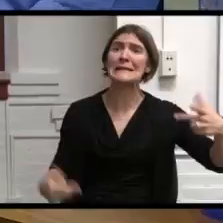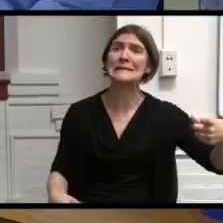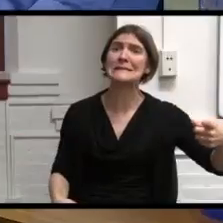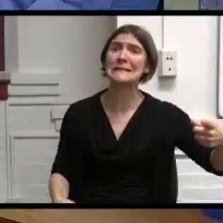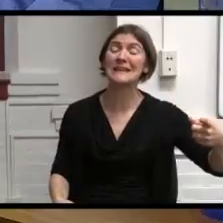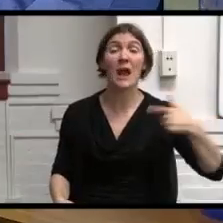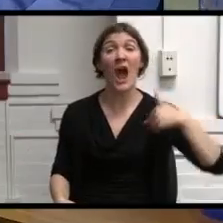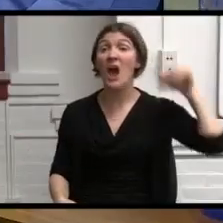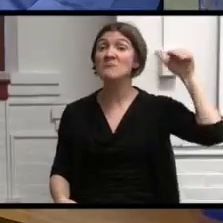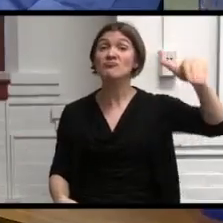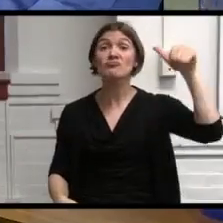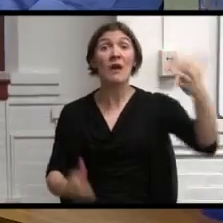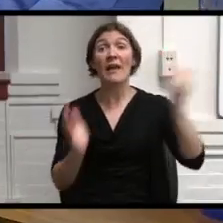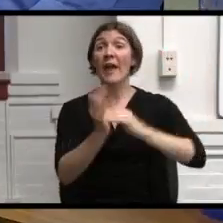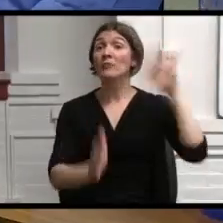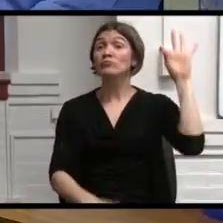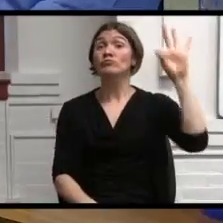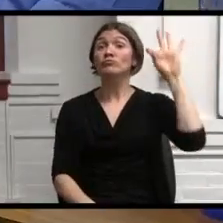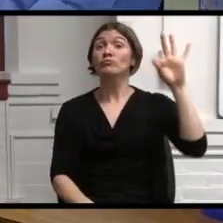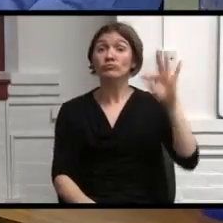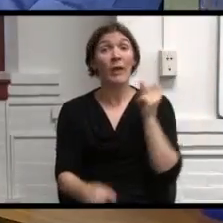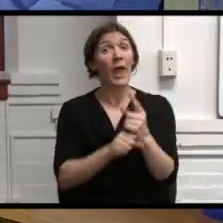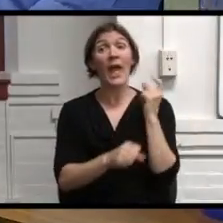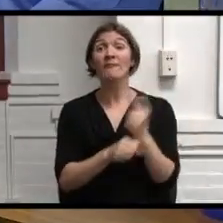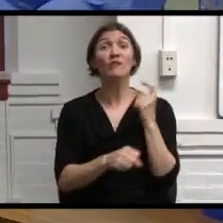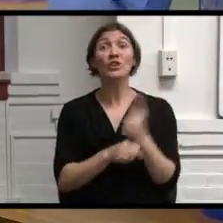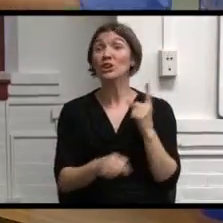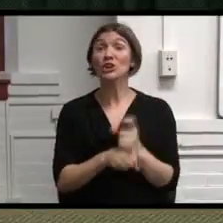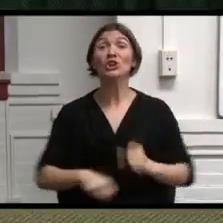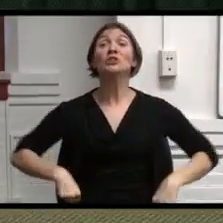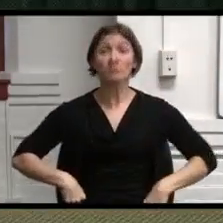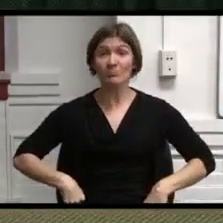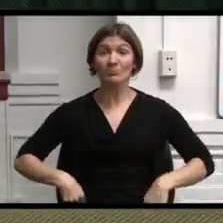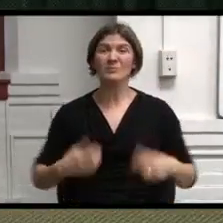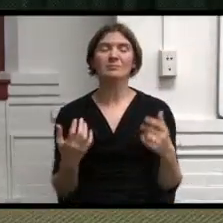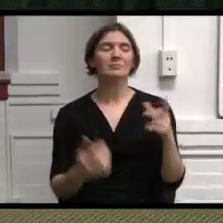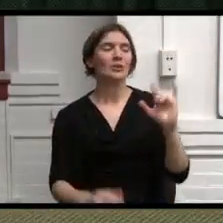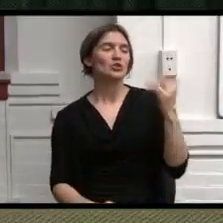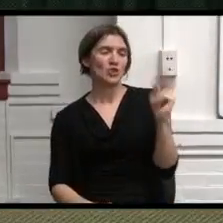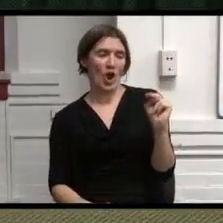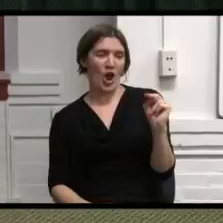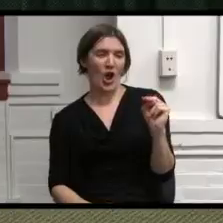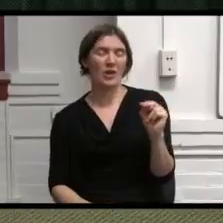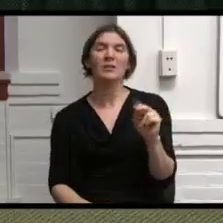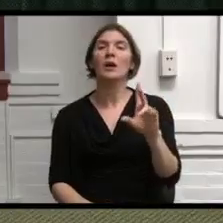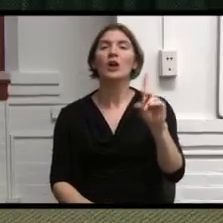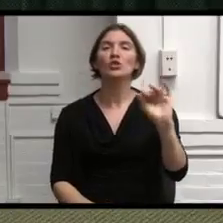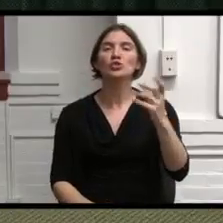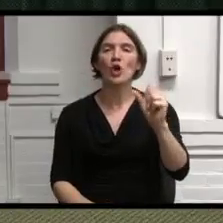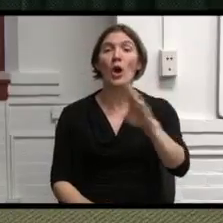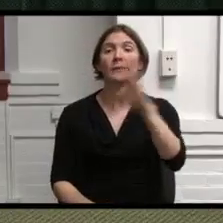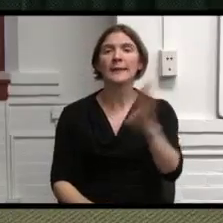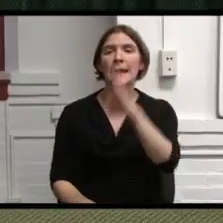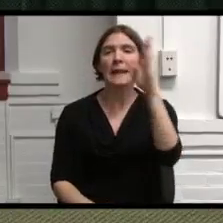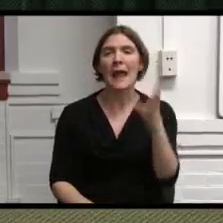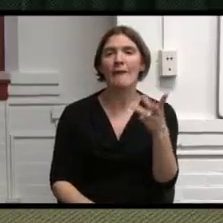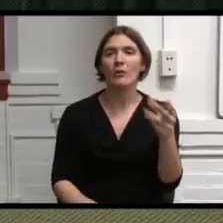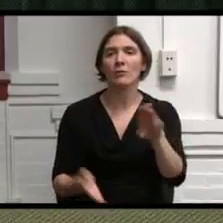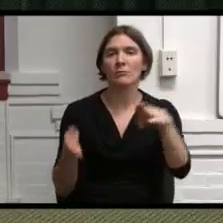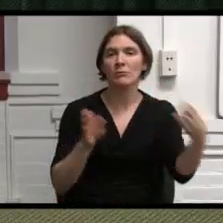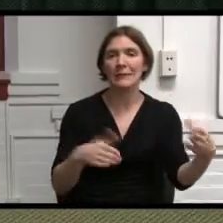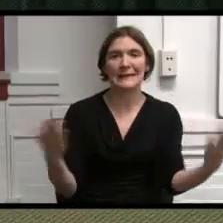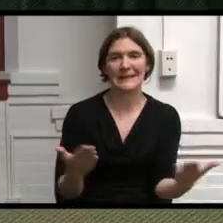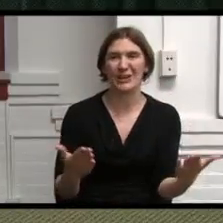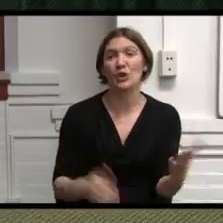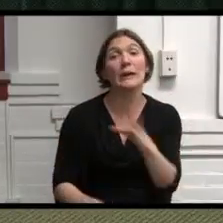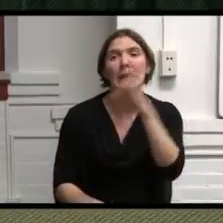last 3 years. Well, And I can't recall when there was a dog euthanized. that's what I'm always told, but